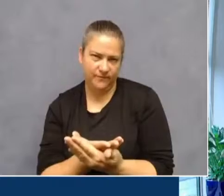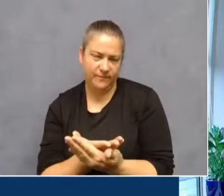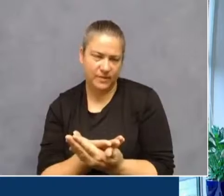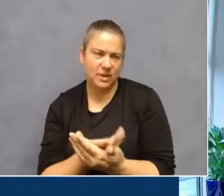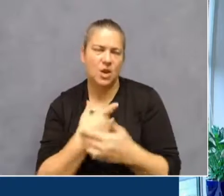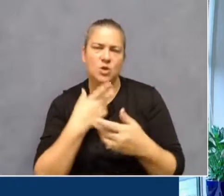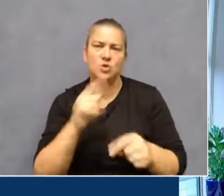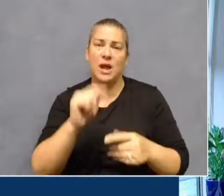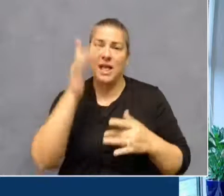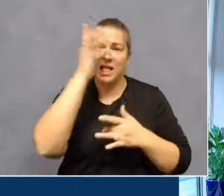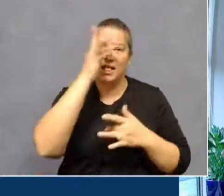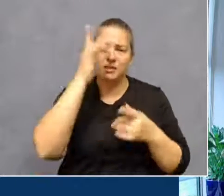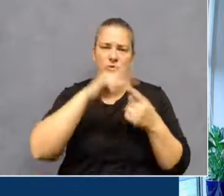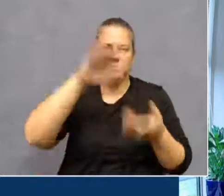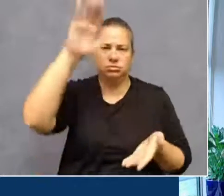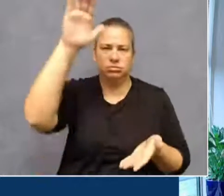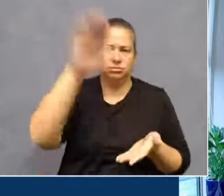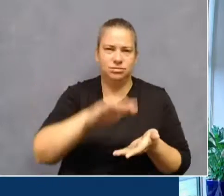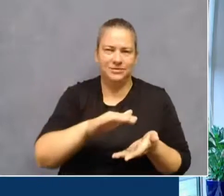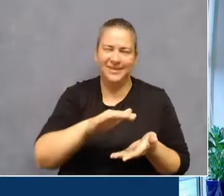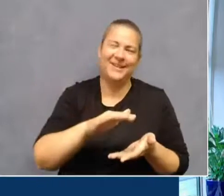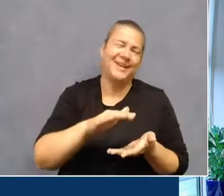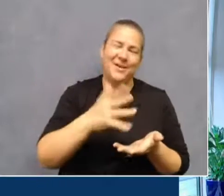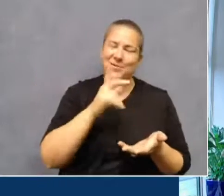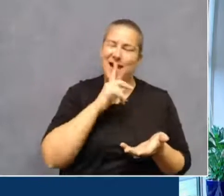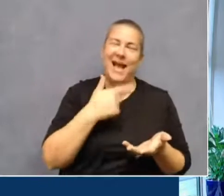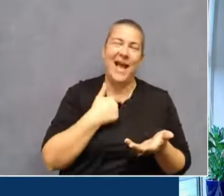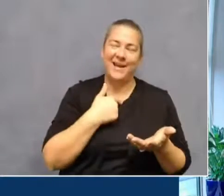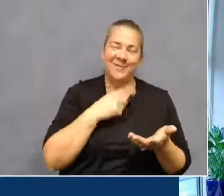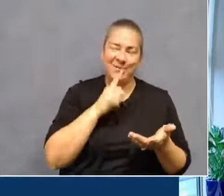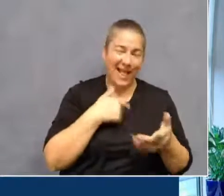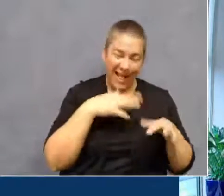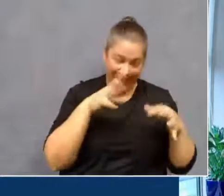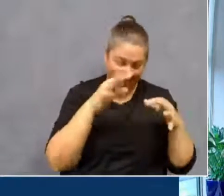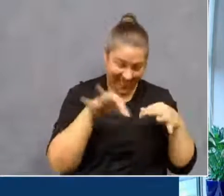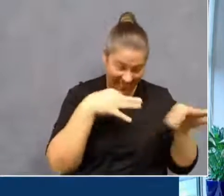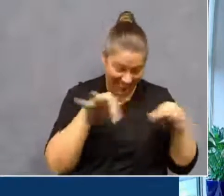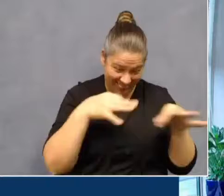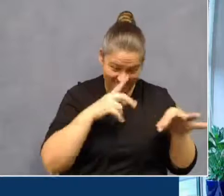us. That was a very sloppy way to say that, but